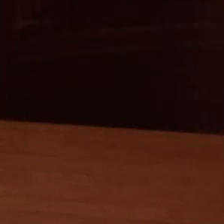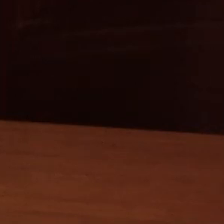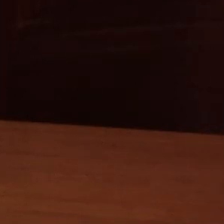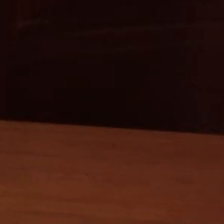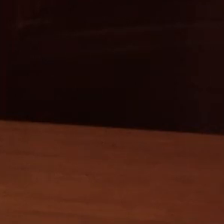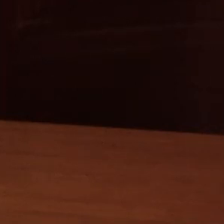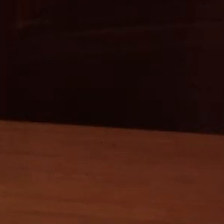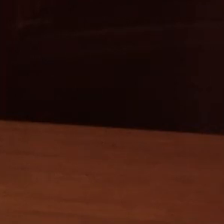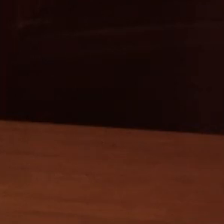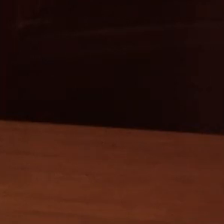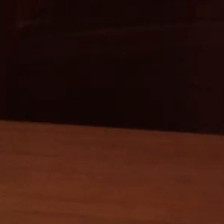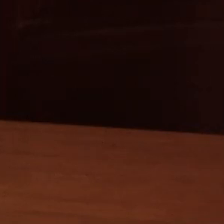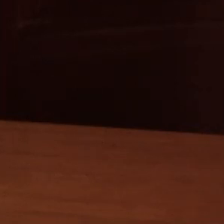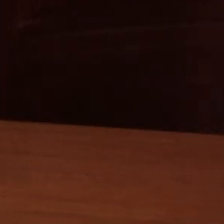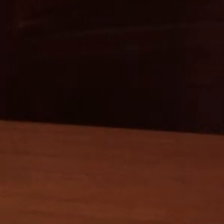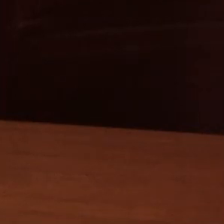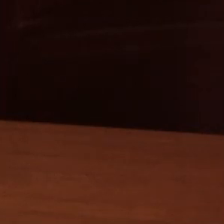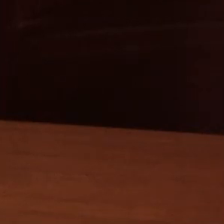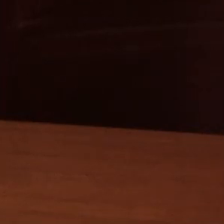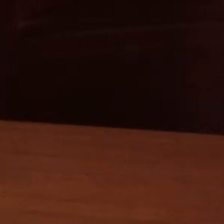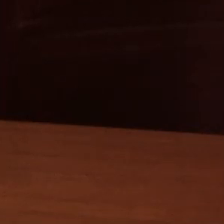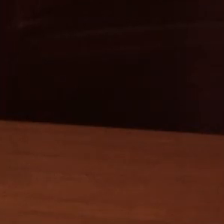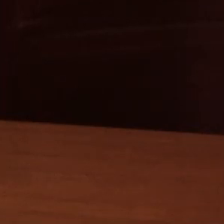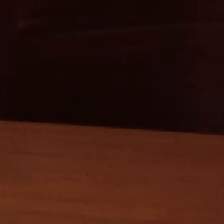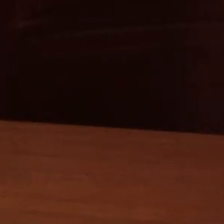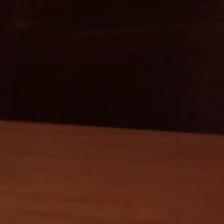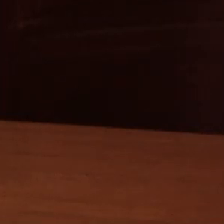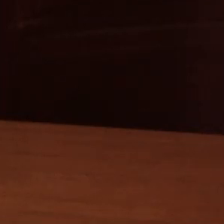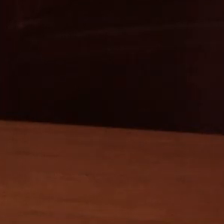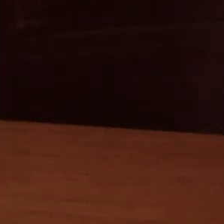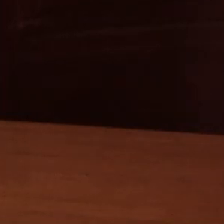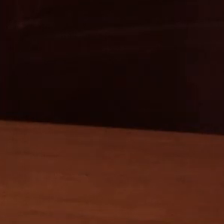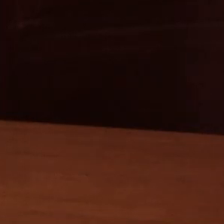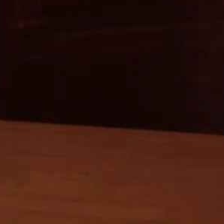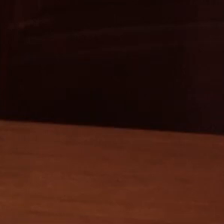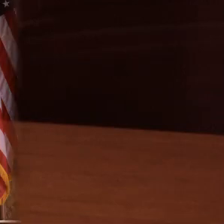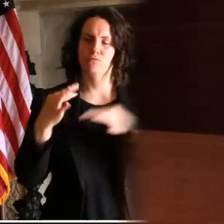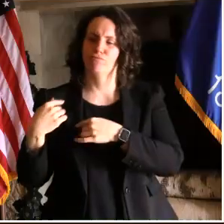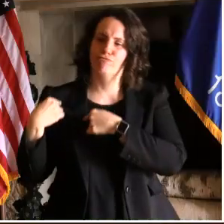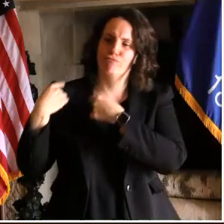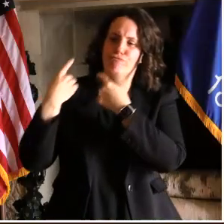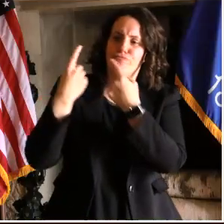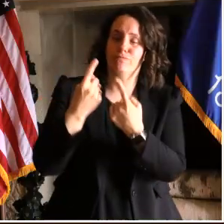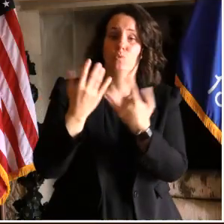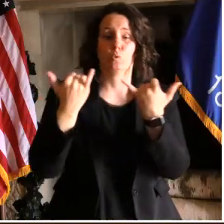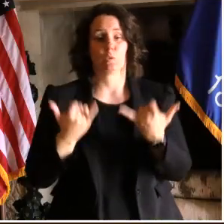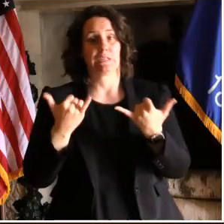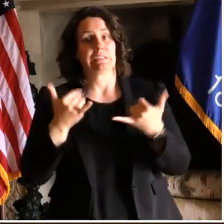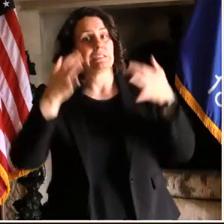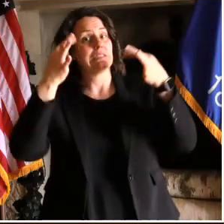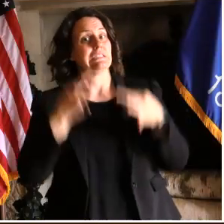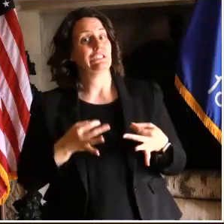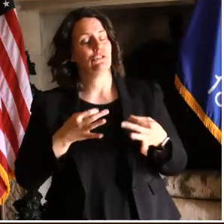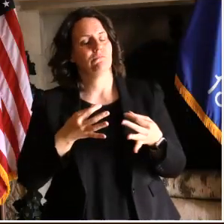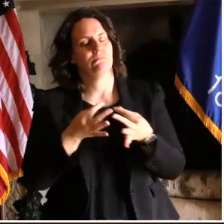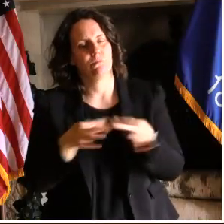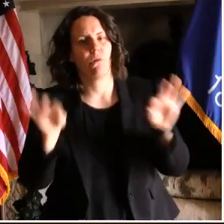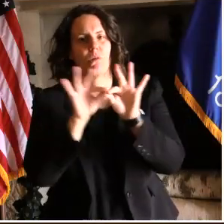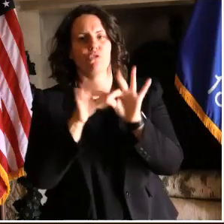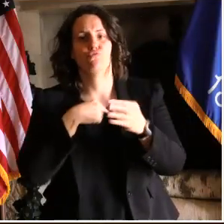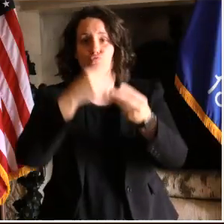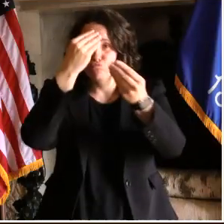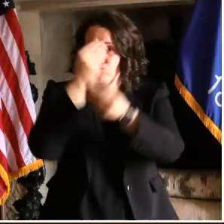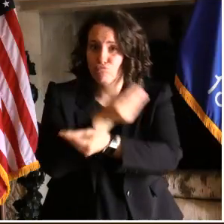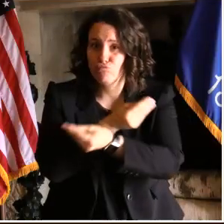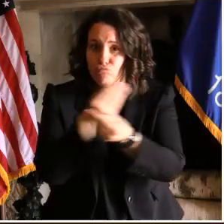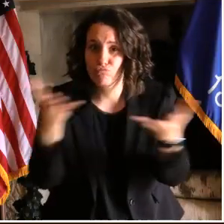but folks, this is important. Time is of the essence. So today I'm announcing we'll be issuing a